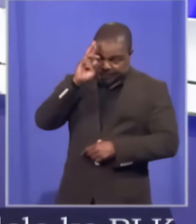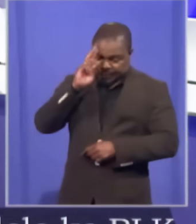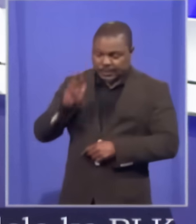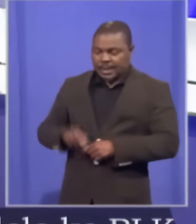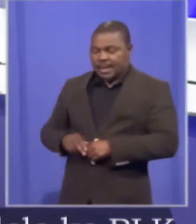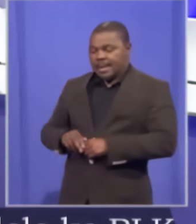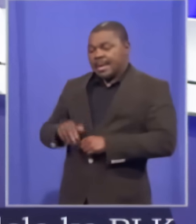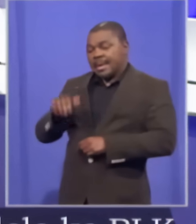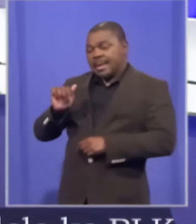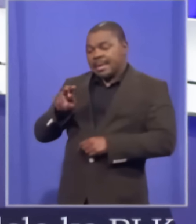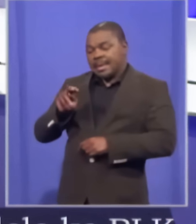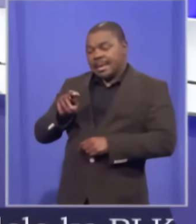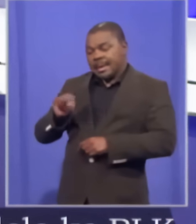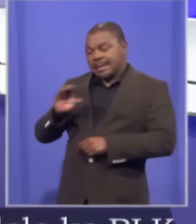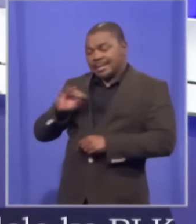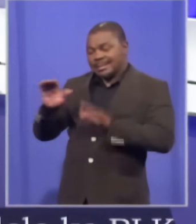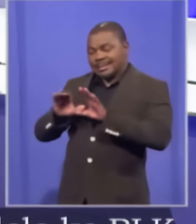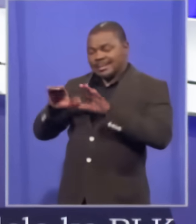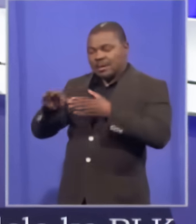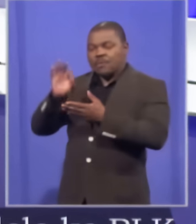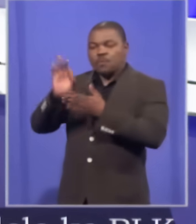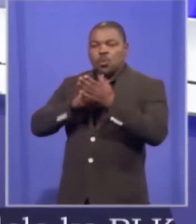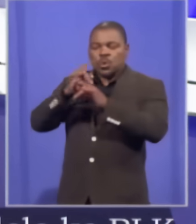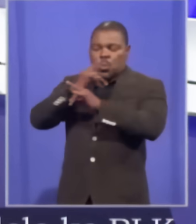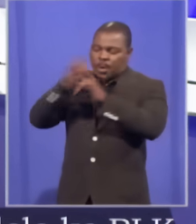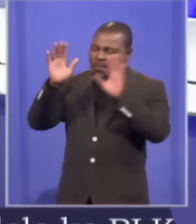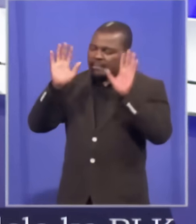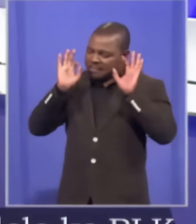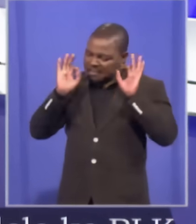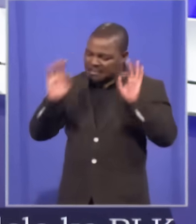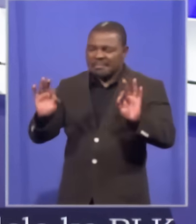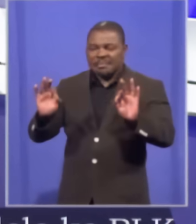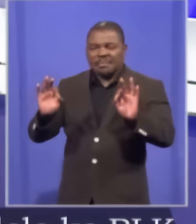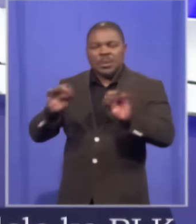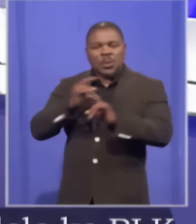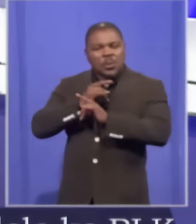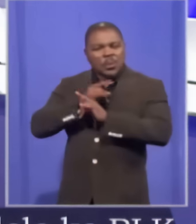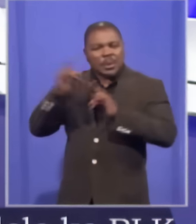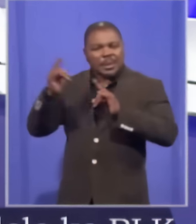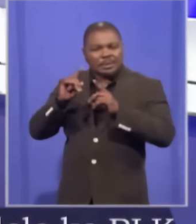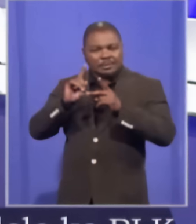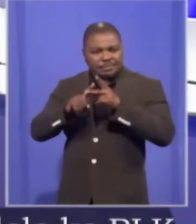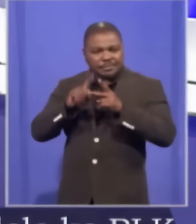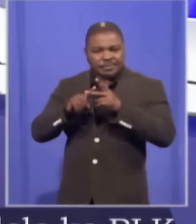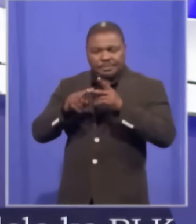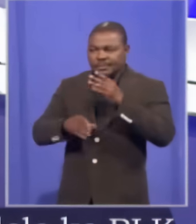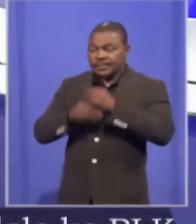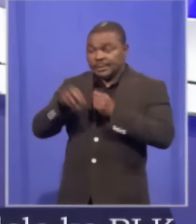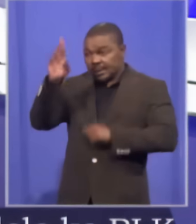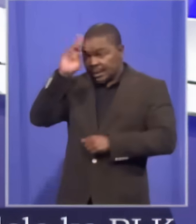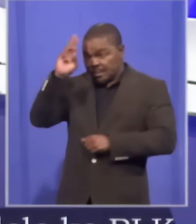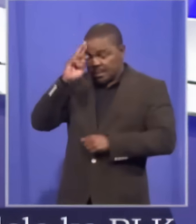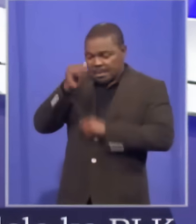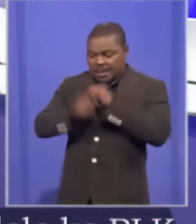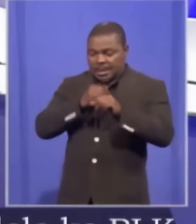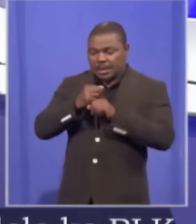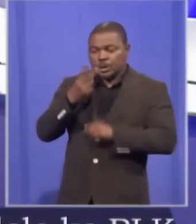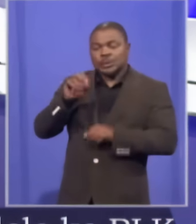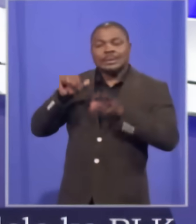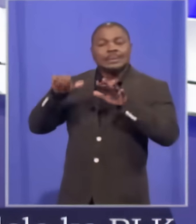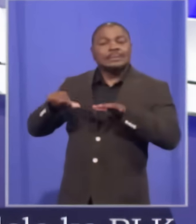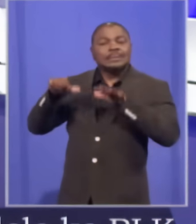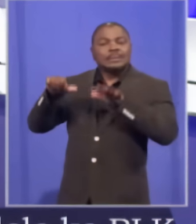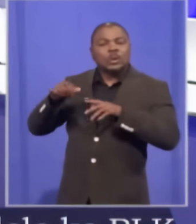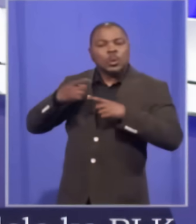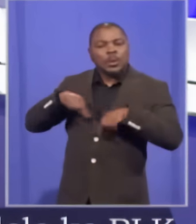bušago o thupile dikgetho gabotse ebile o di thupile ka tlaleletšo ge le ka lemo gore ka ngwaga wa 2016 re